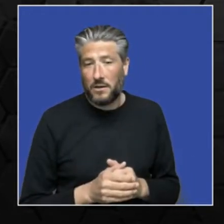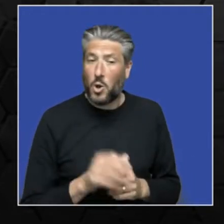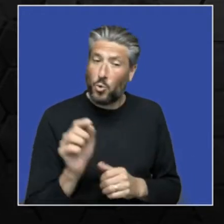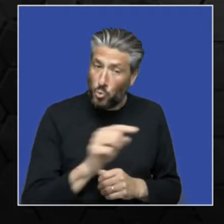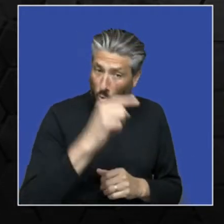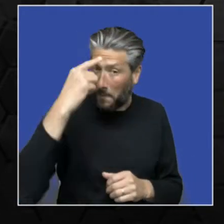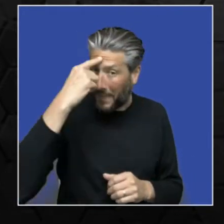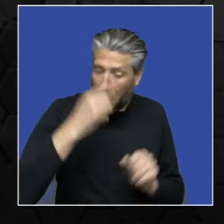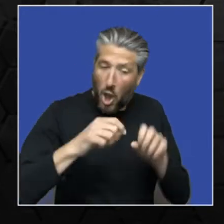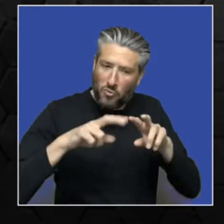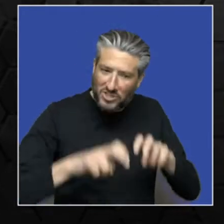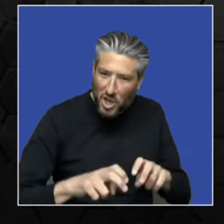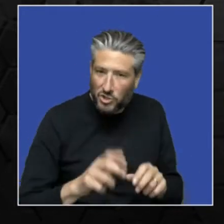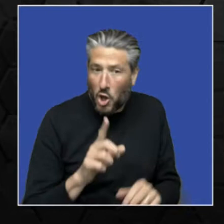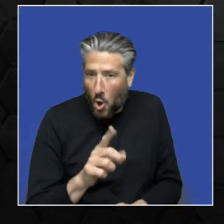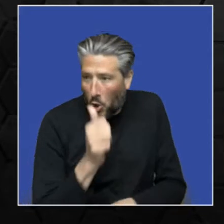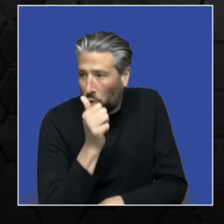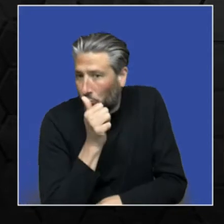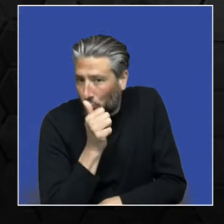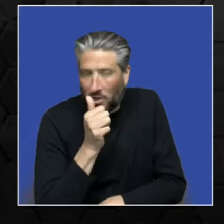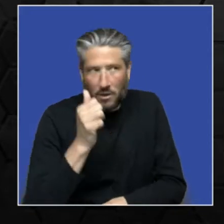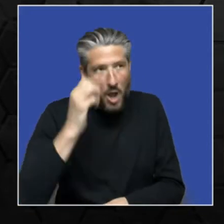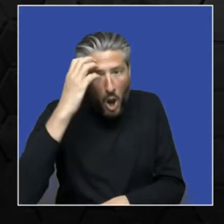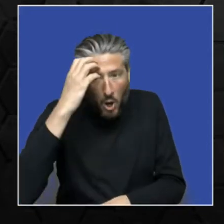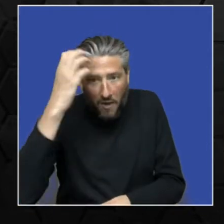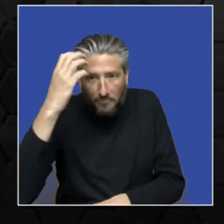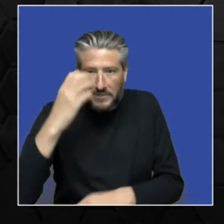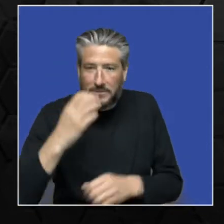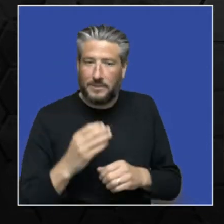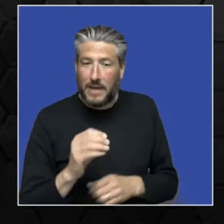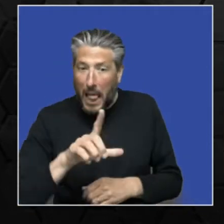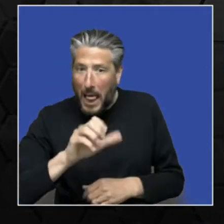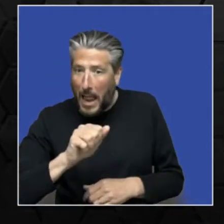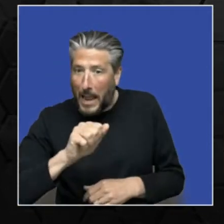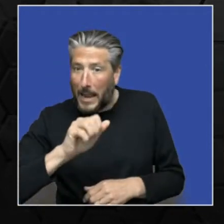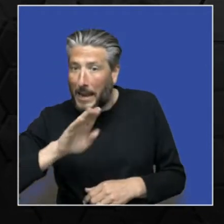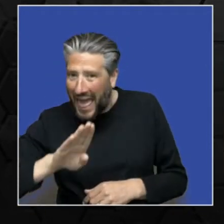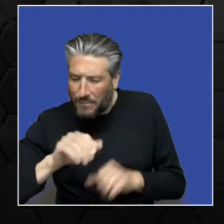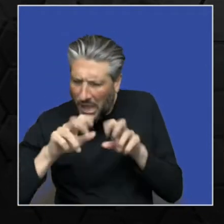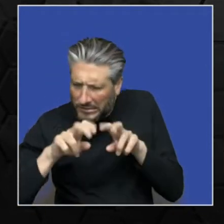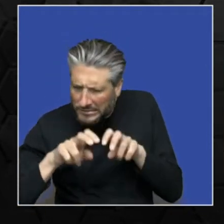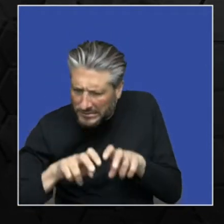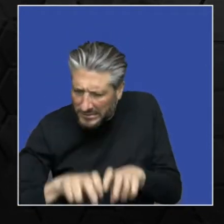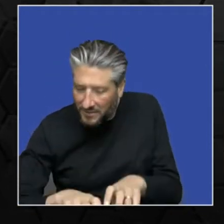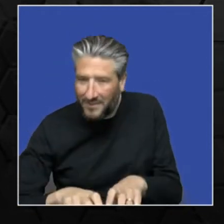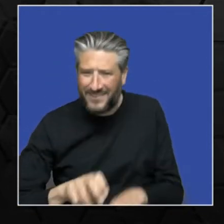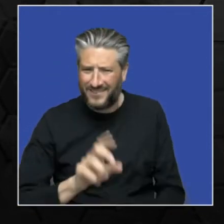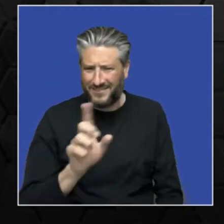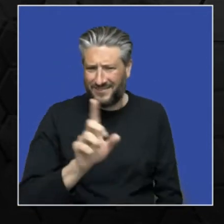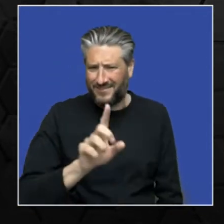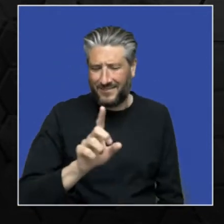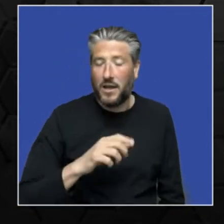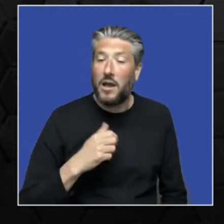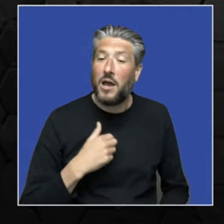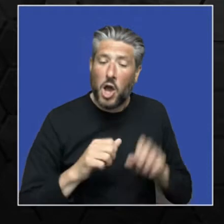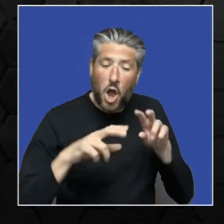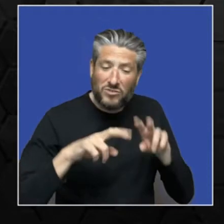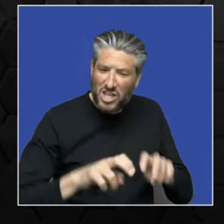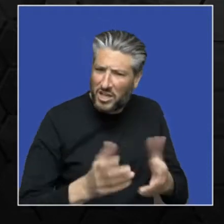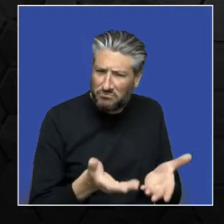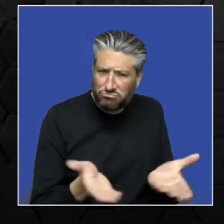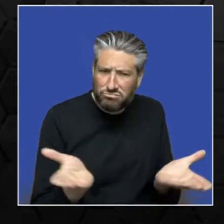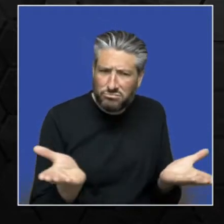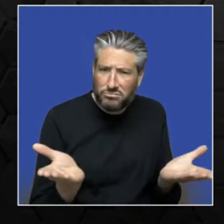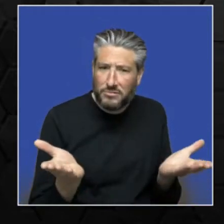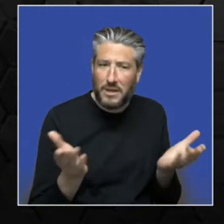about, big tech companies having hidden labs talking about research. But the truth is that research, is an important aspect when it comes